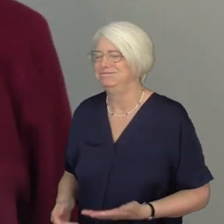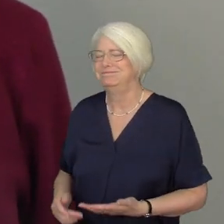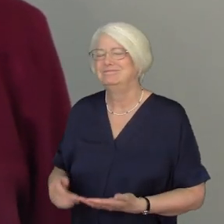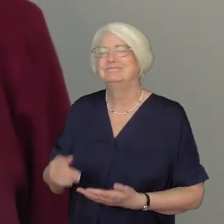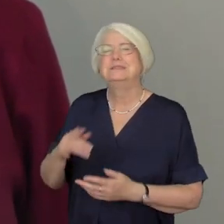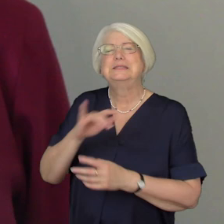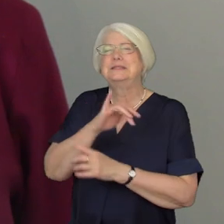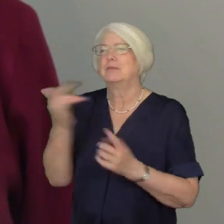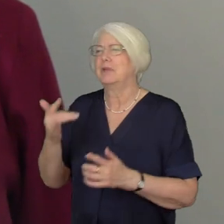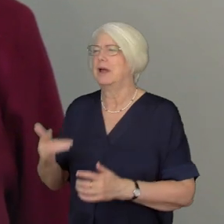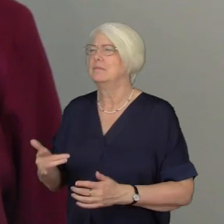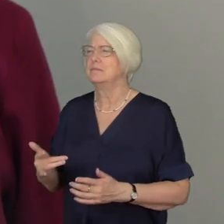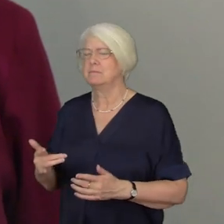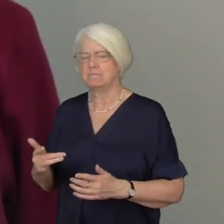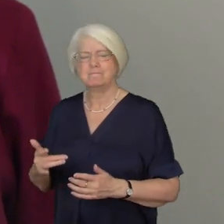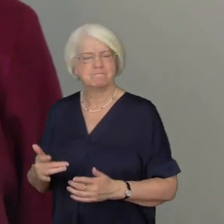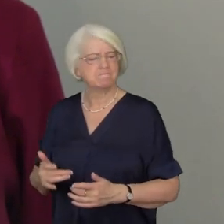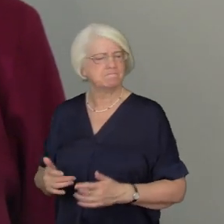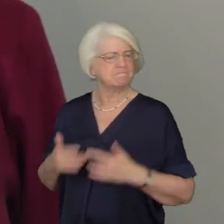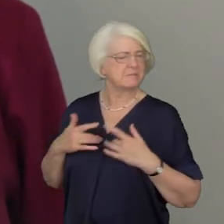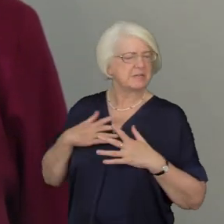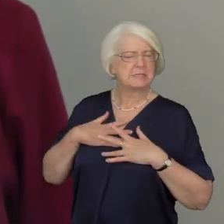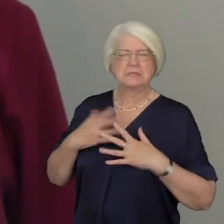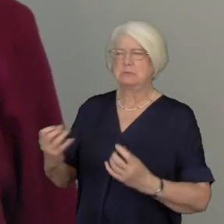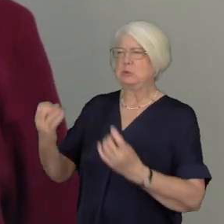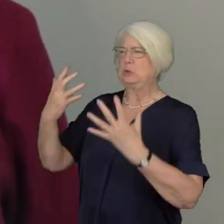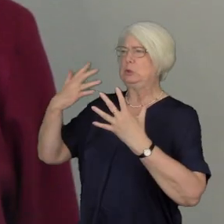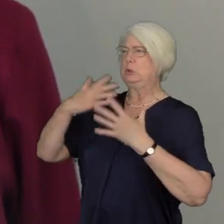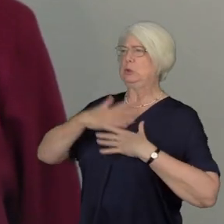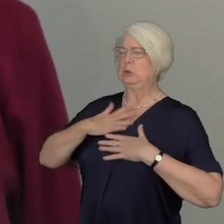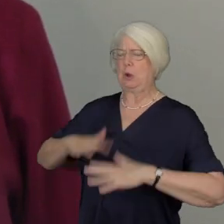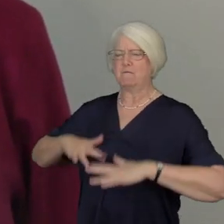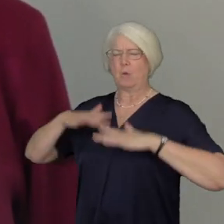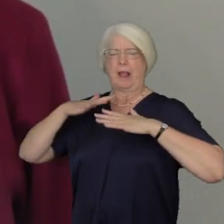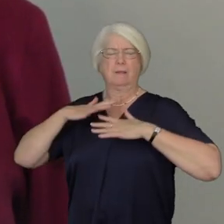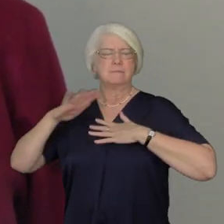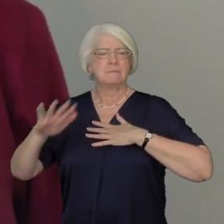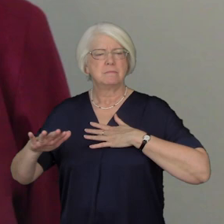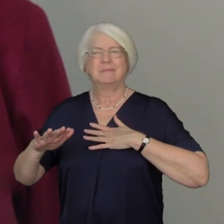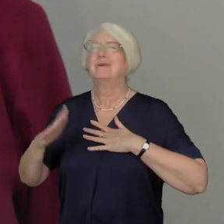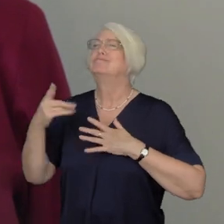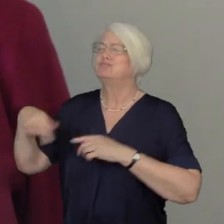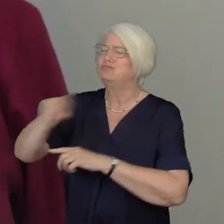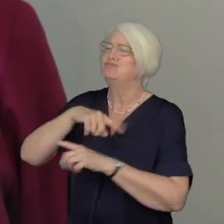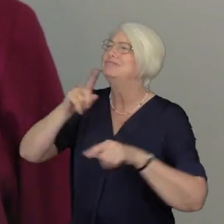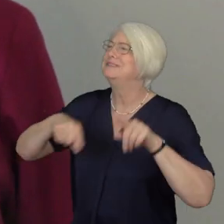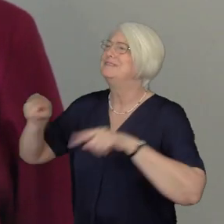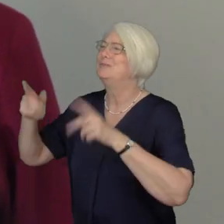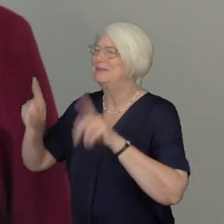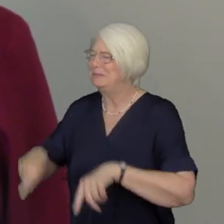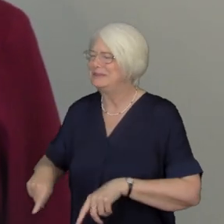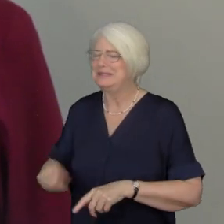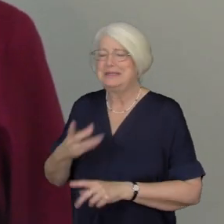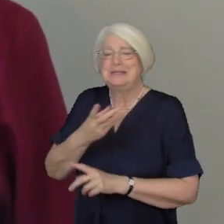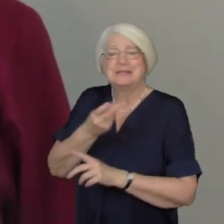we cannot avoid being overwhelmed. Of course, we are all very different people. Some of us will worry